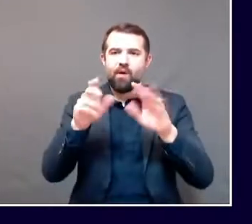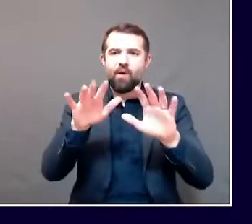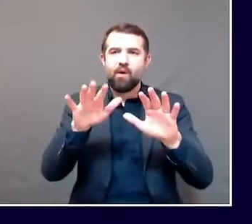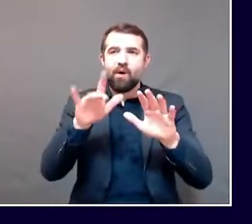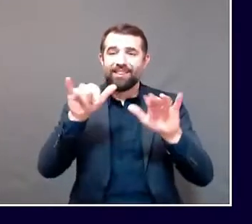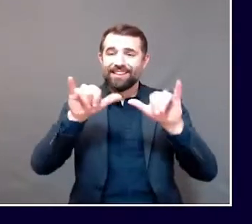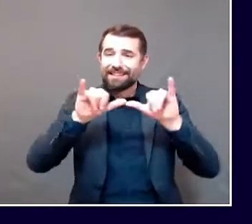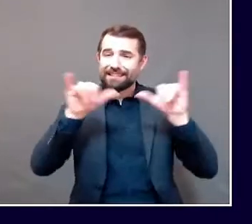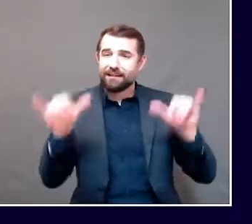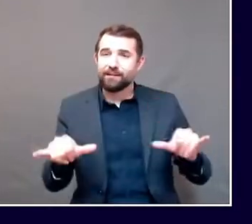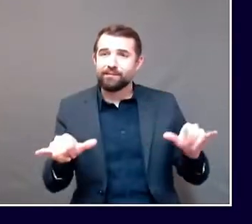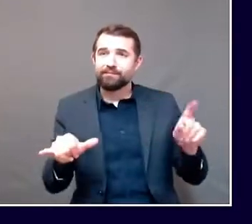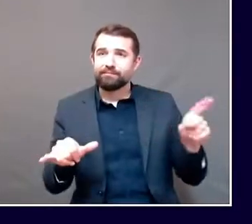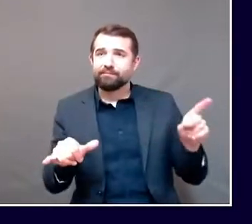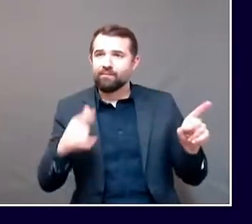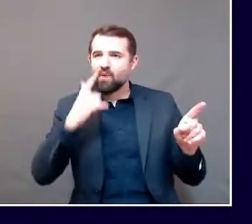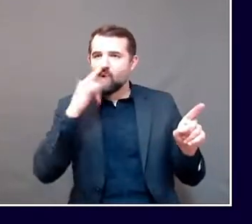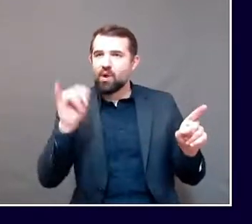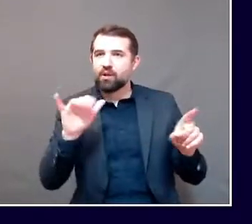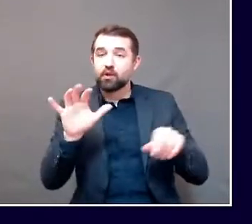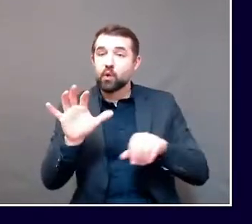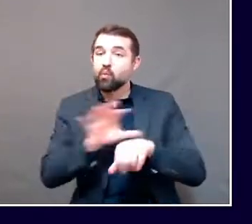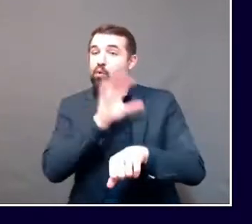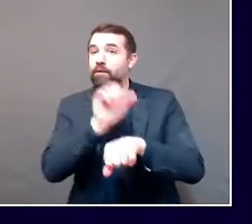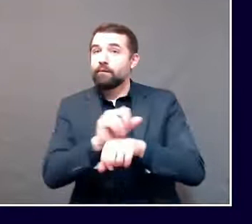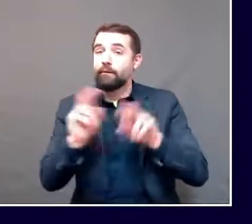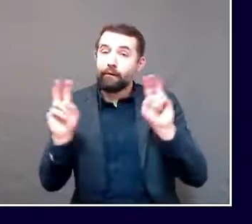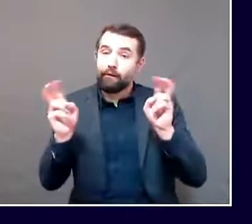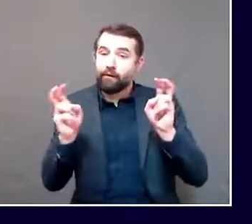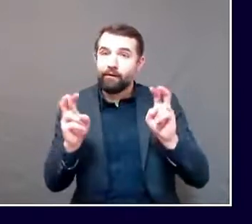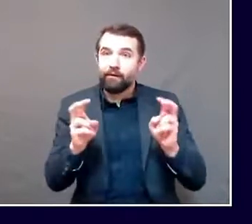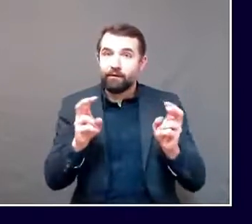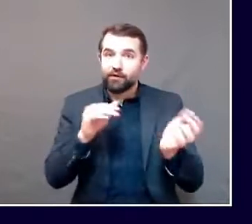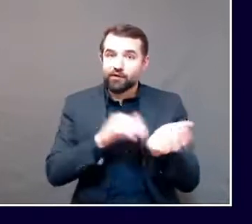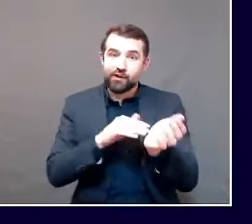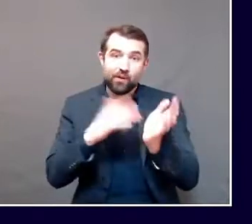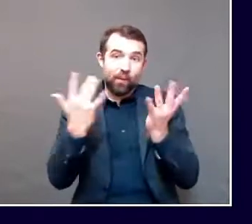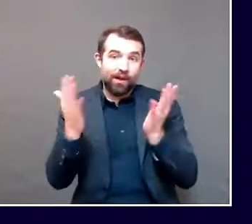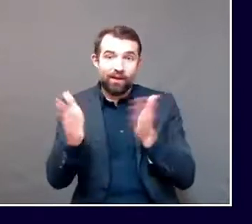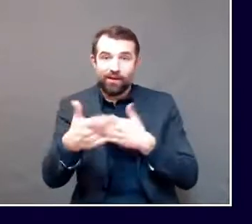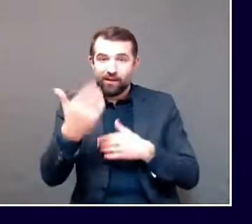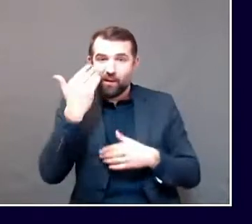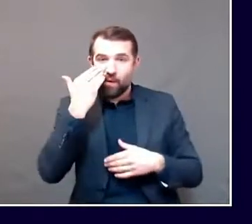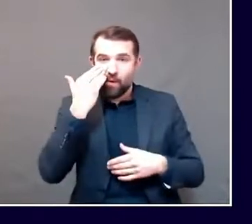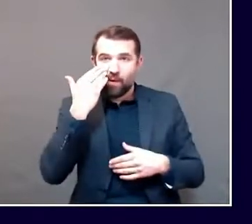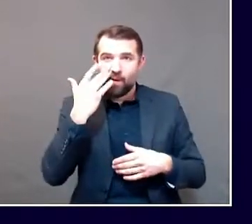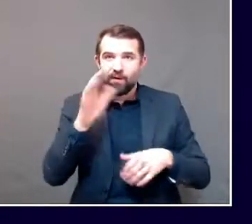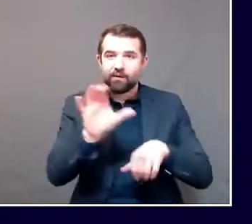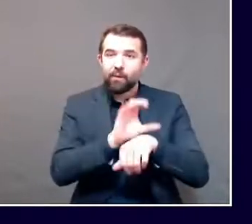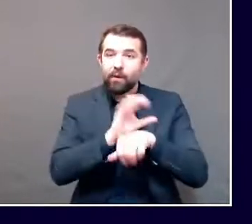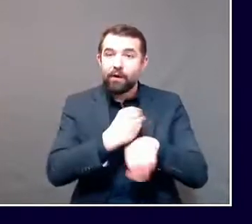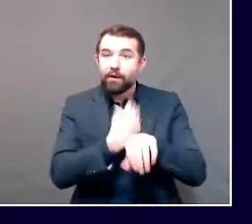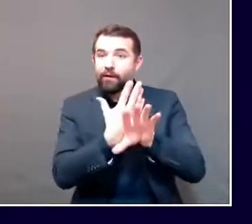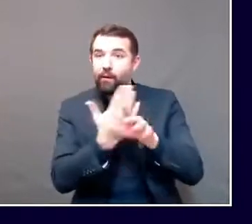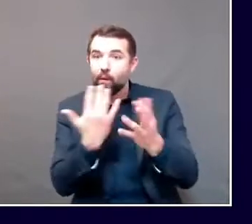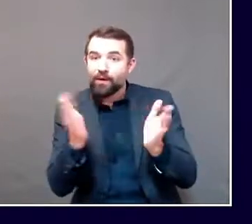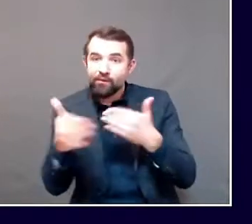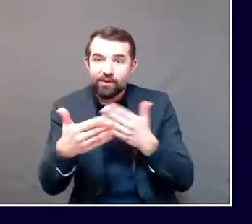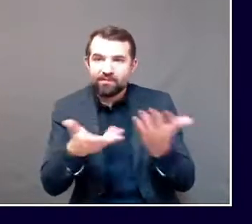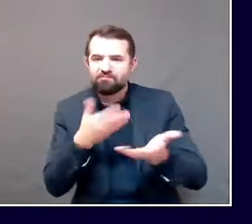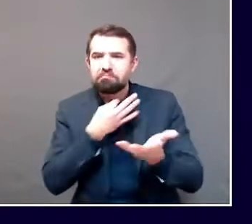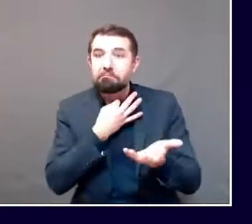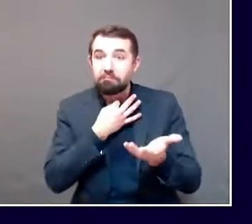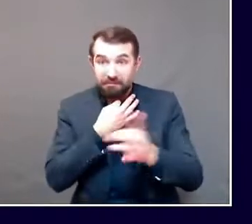a reservation system more than a virtual waiting room, to use an analogy, maybe? I don't know if there is going to be a waiting room